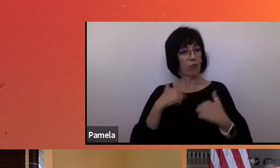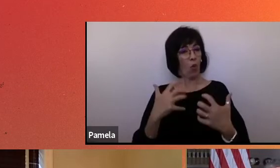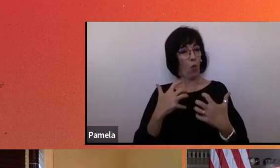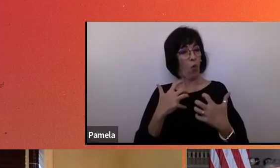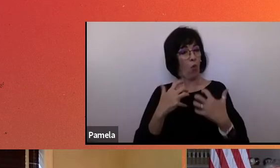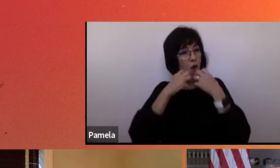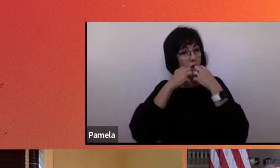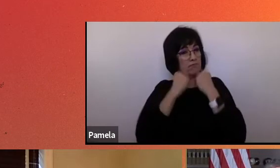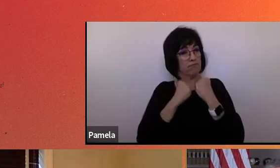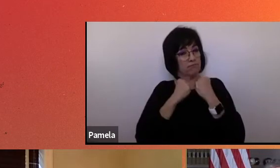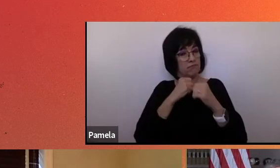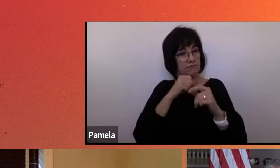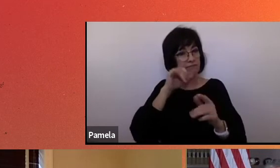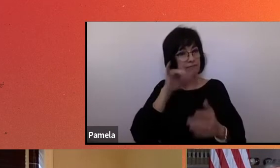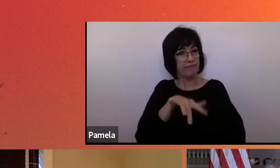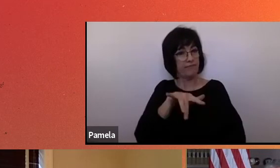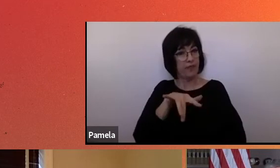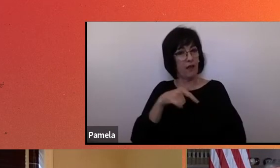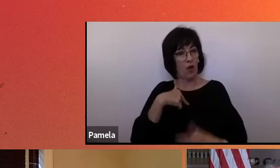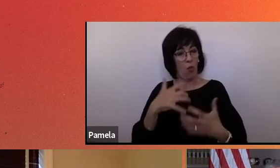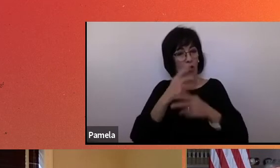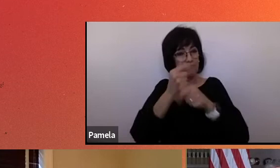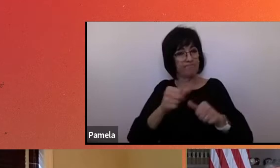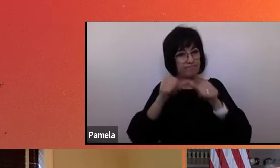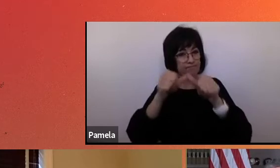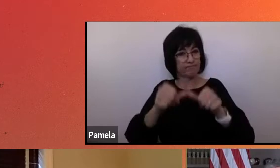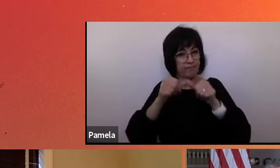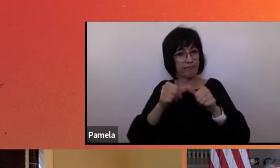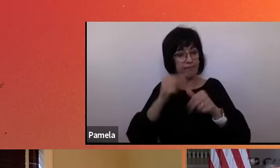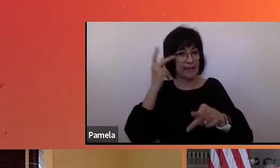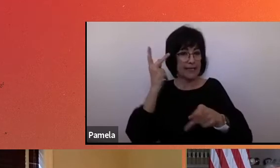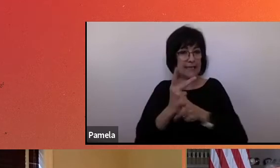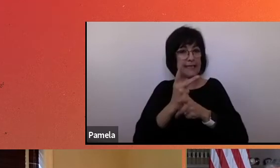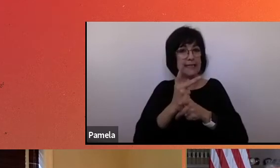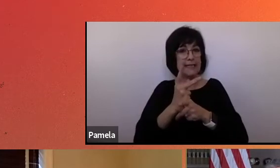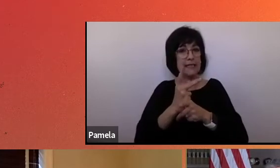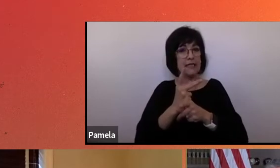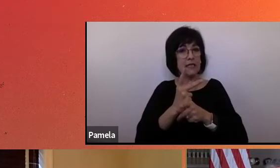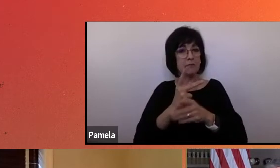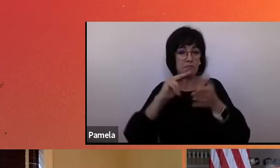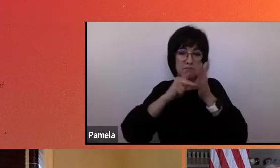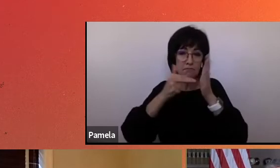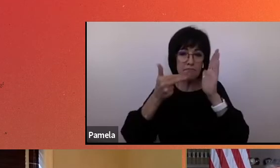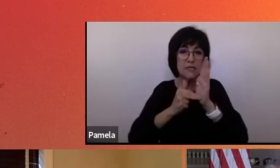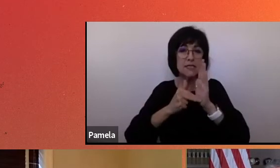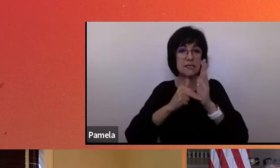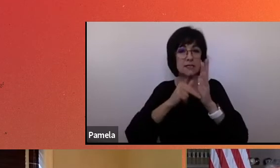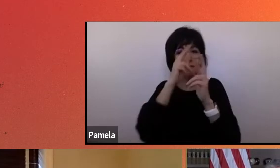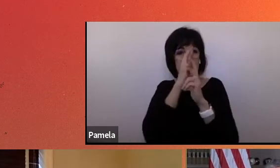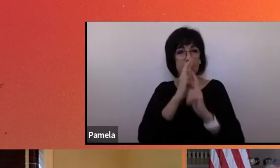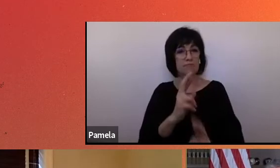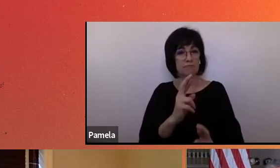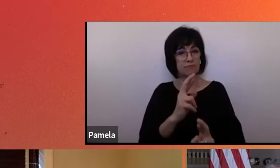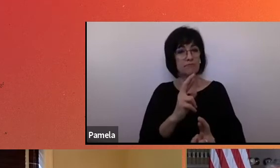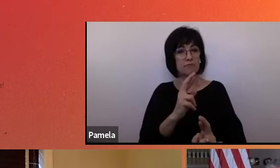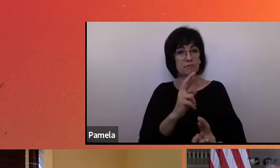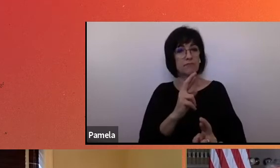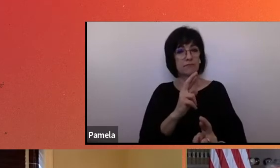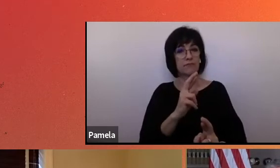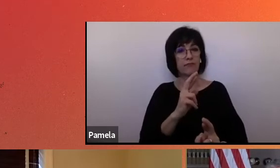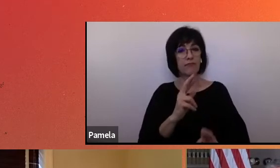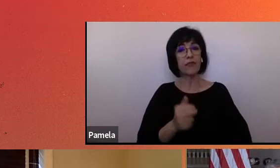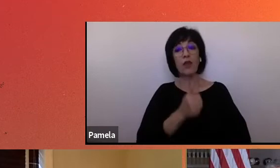been celebrated, and the way that people are rallying around it now in terms of, you know, using it to really kind of support and